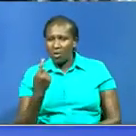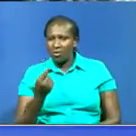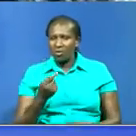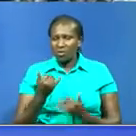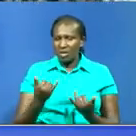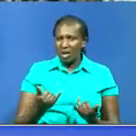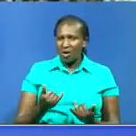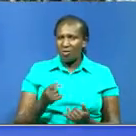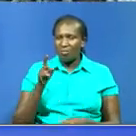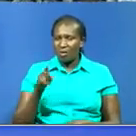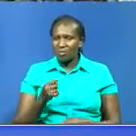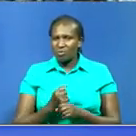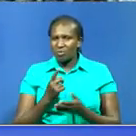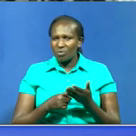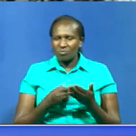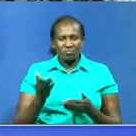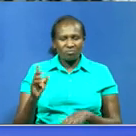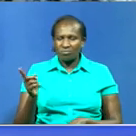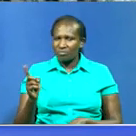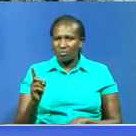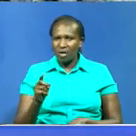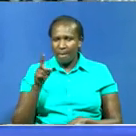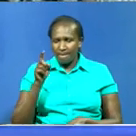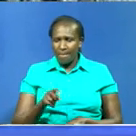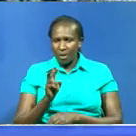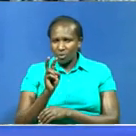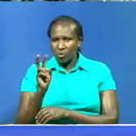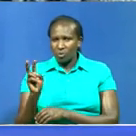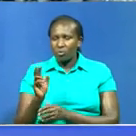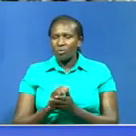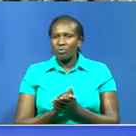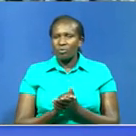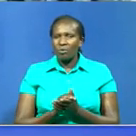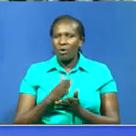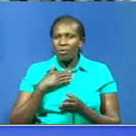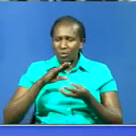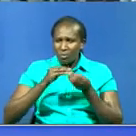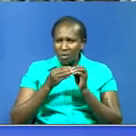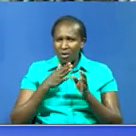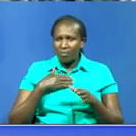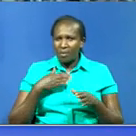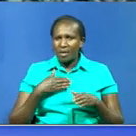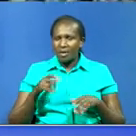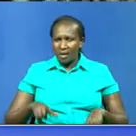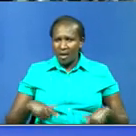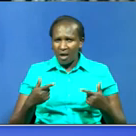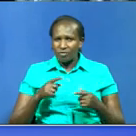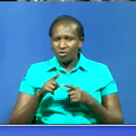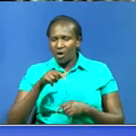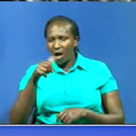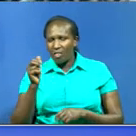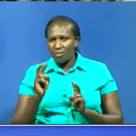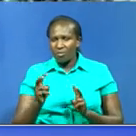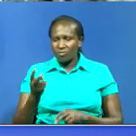now you live the way unataka. I have to look at how do I model my life, ndio atoi nao angalia. Because